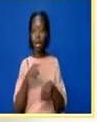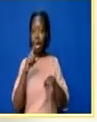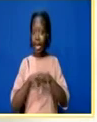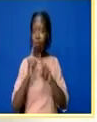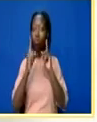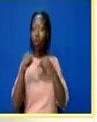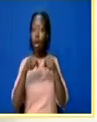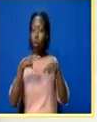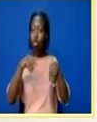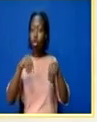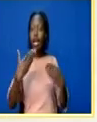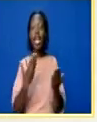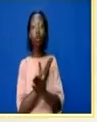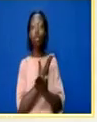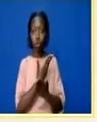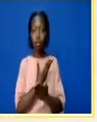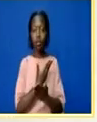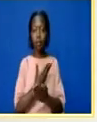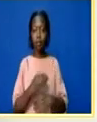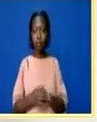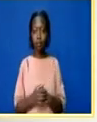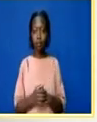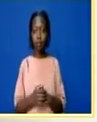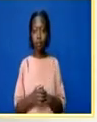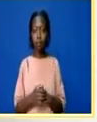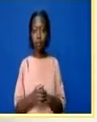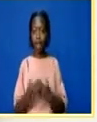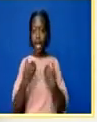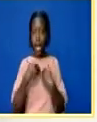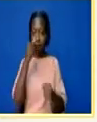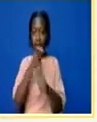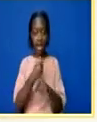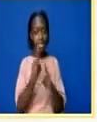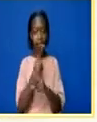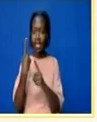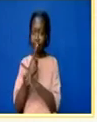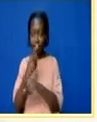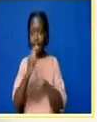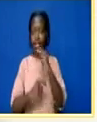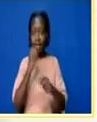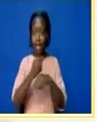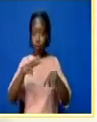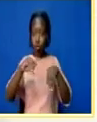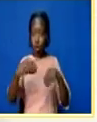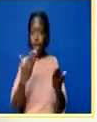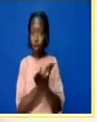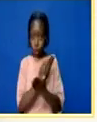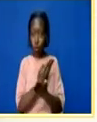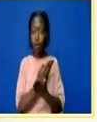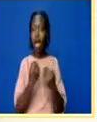erosion, We talked about soil erosion. Yes. We have done different types of soil erosion. Yes, we have. We have talked